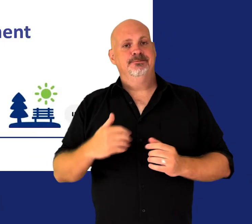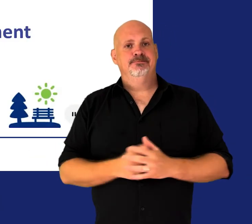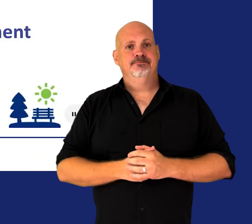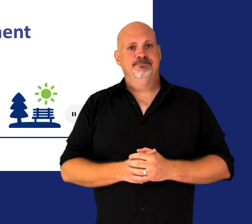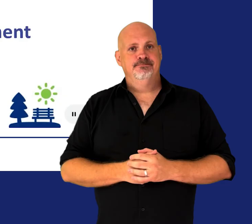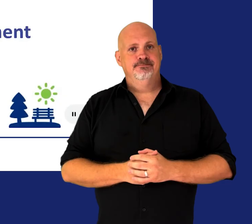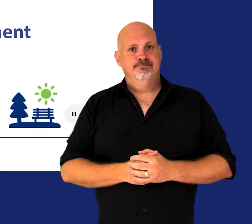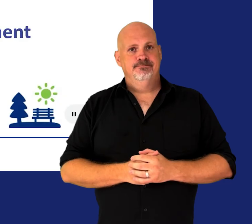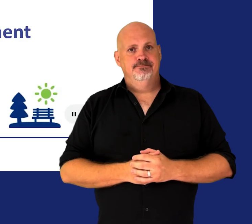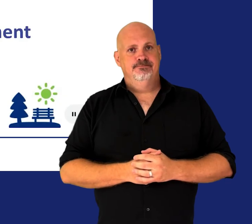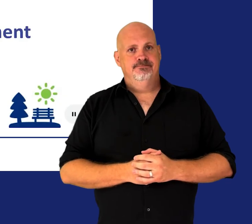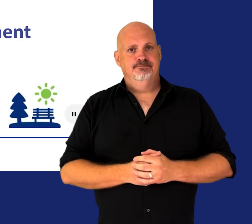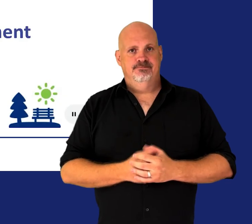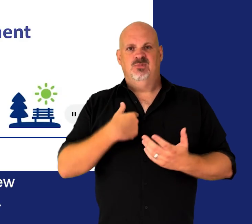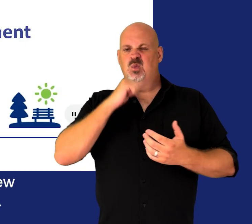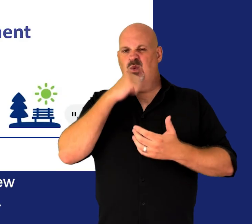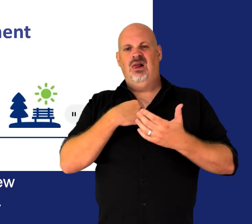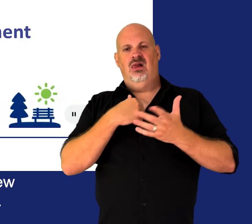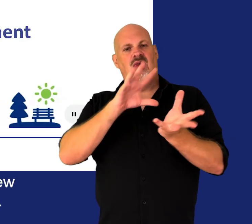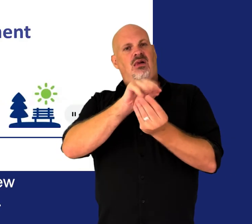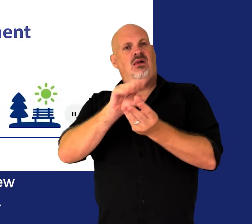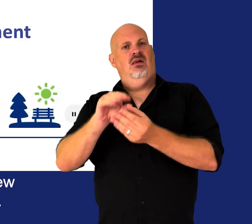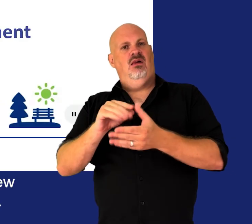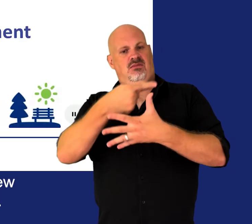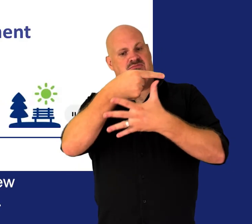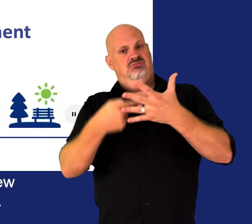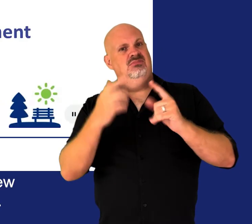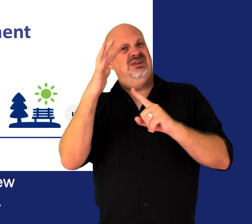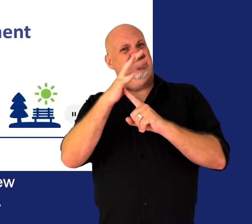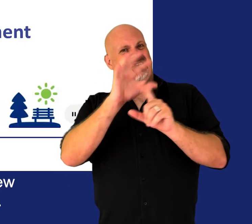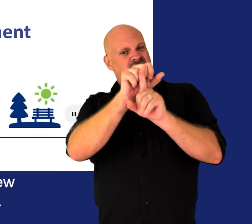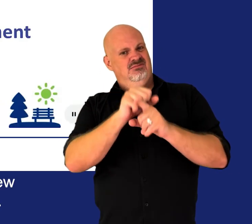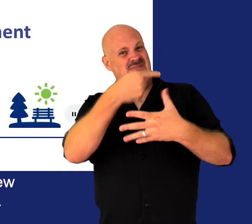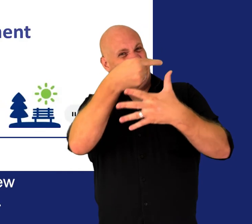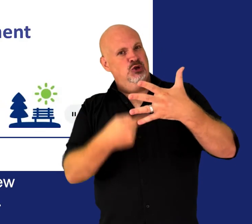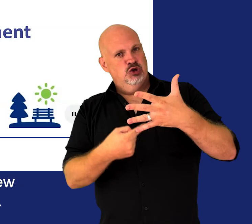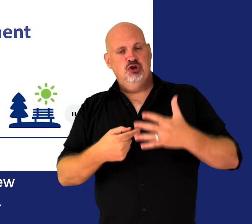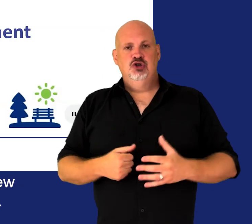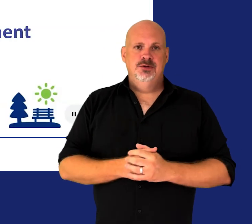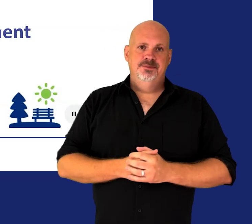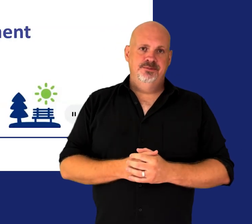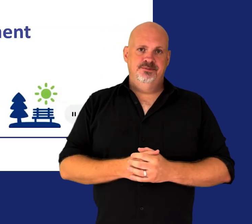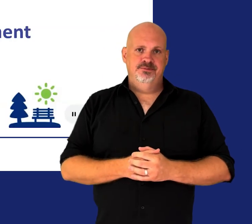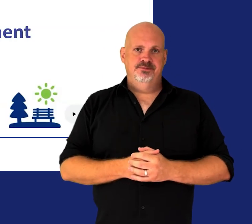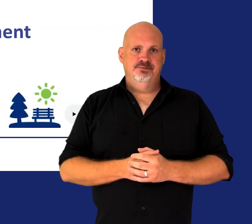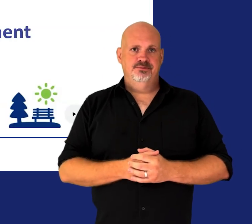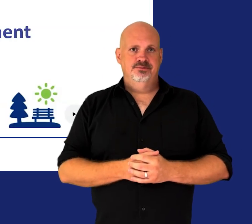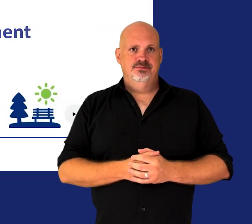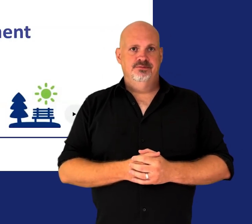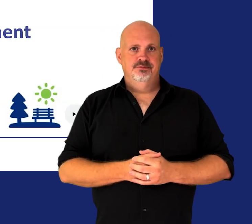And 5. Accessible spaces. I'm now going to give you an overview of the key findings for each theme.